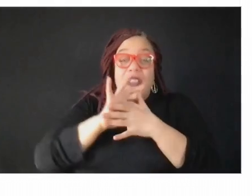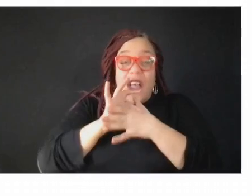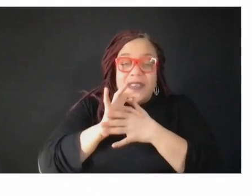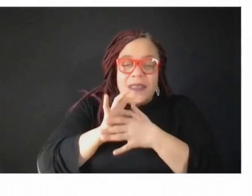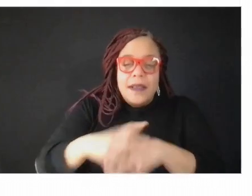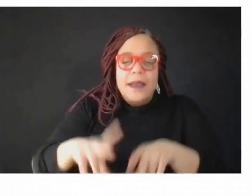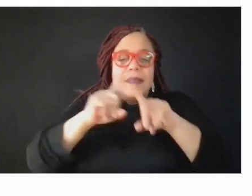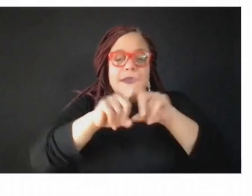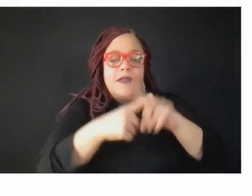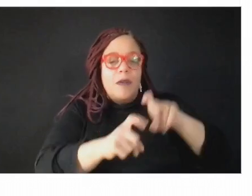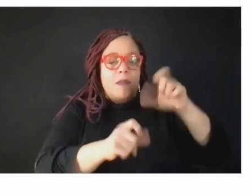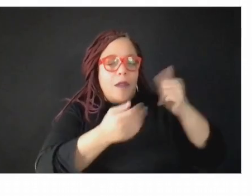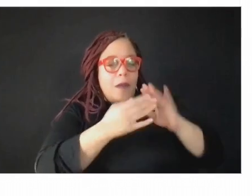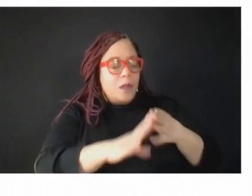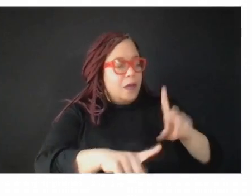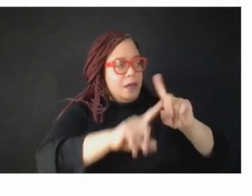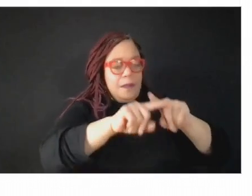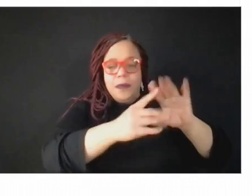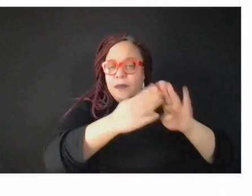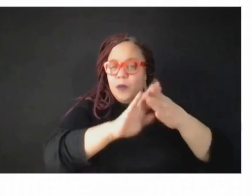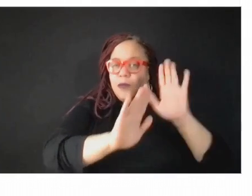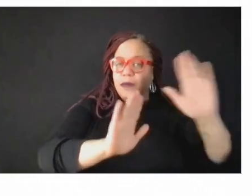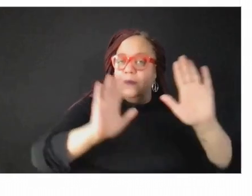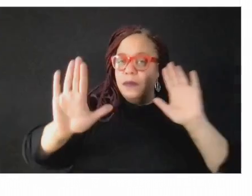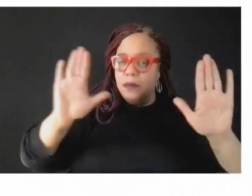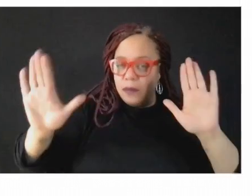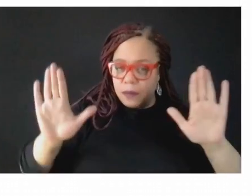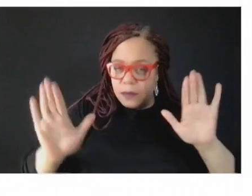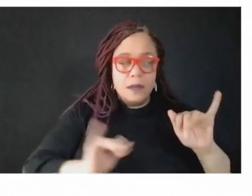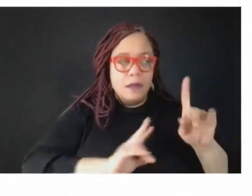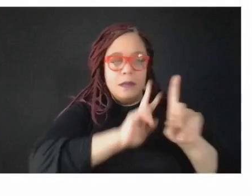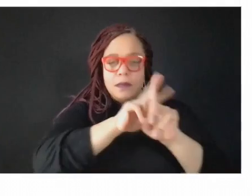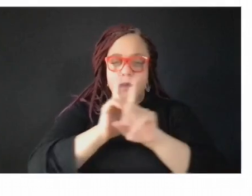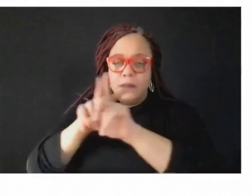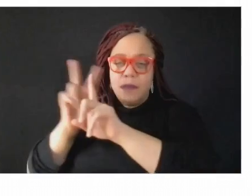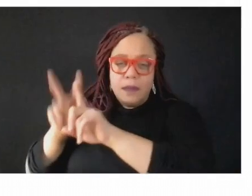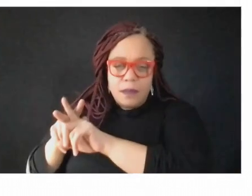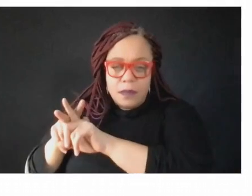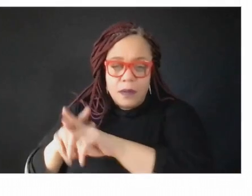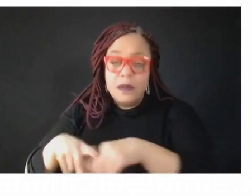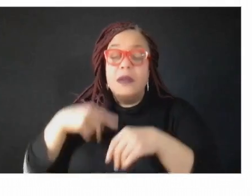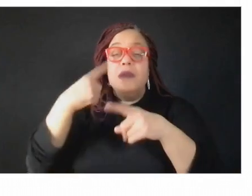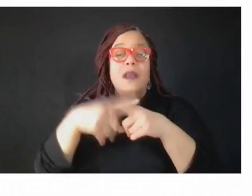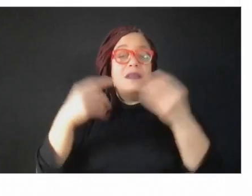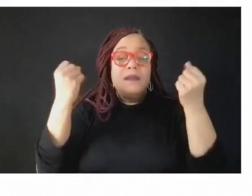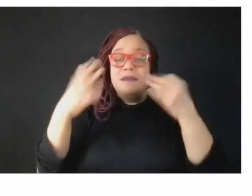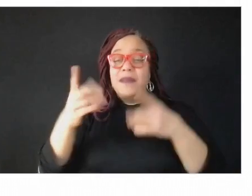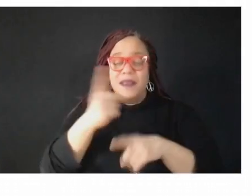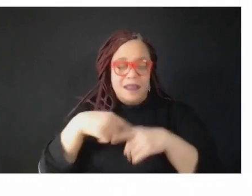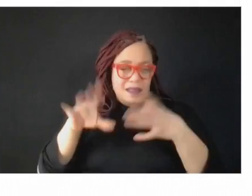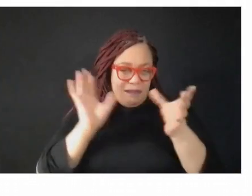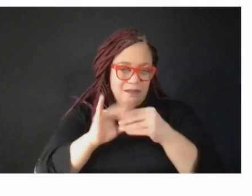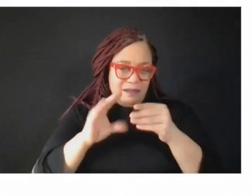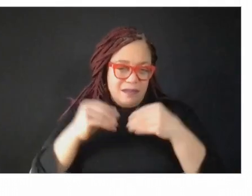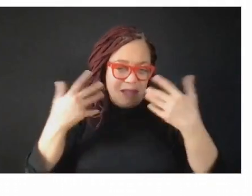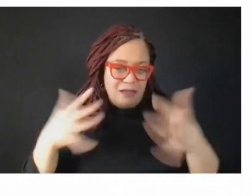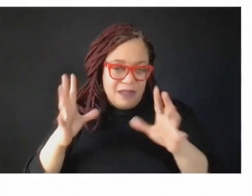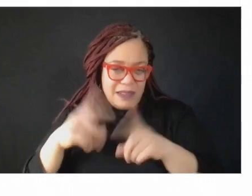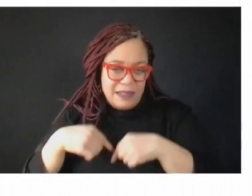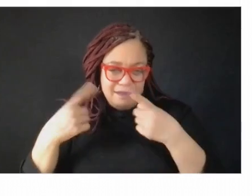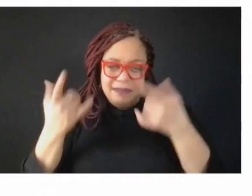community. We also heard, I think, in some very thoughtful comments, that we're not just talking